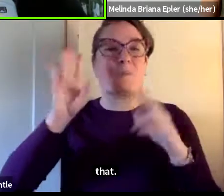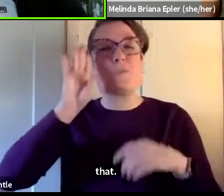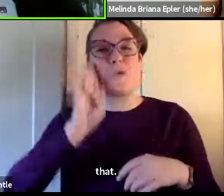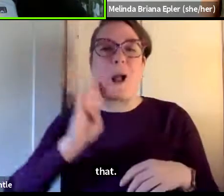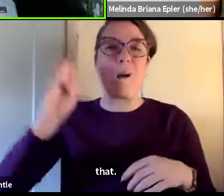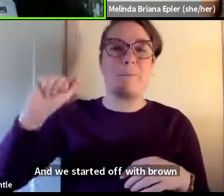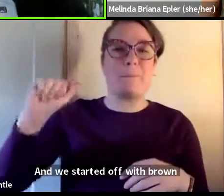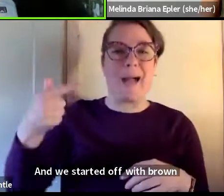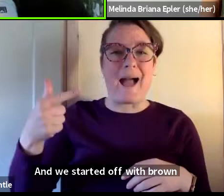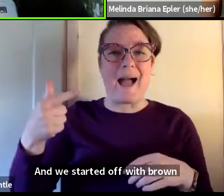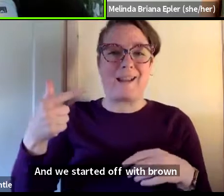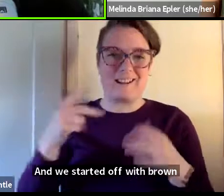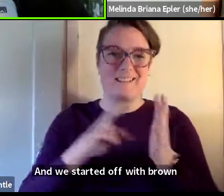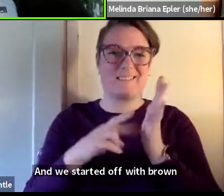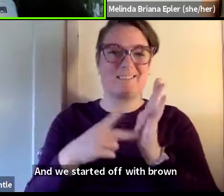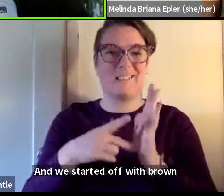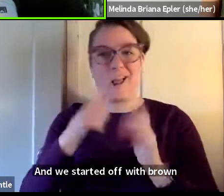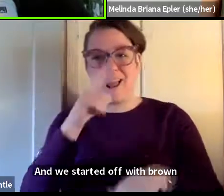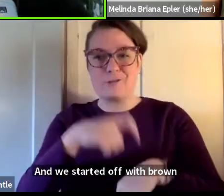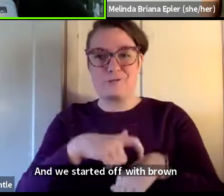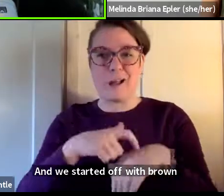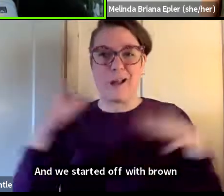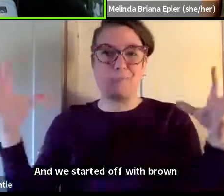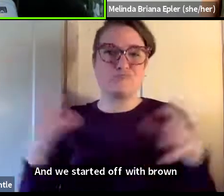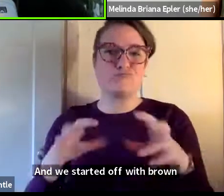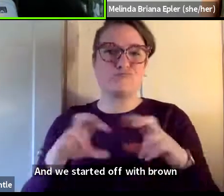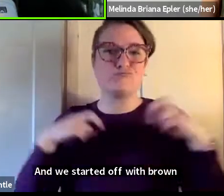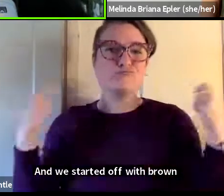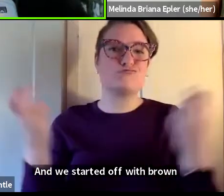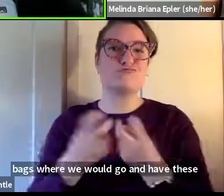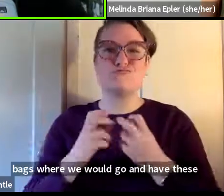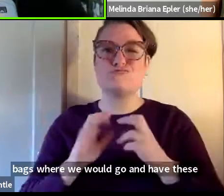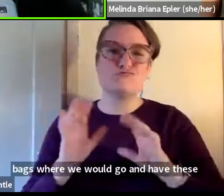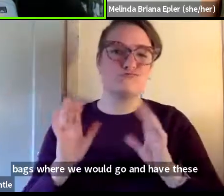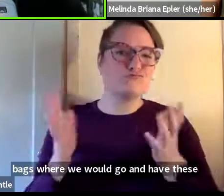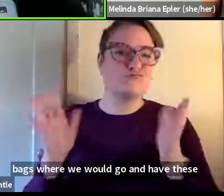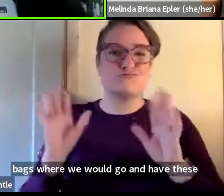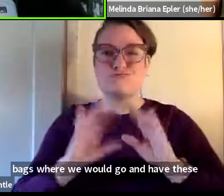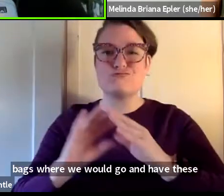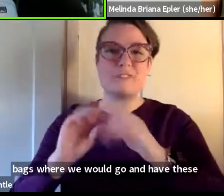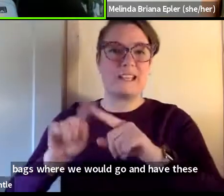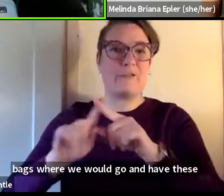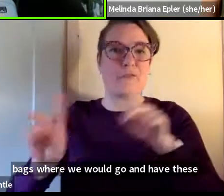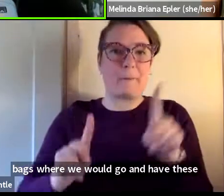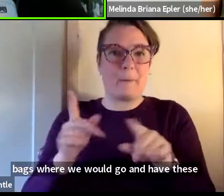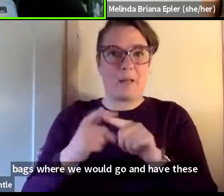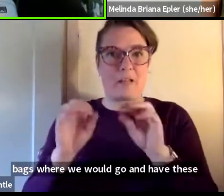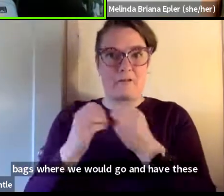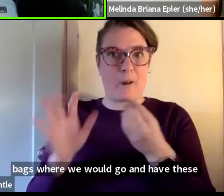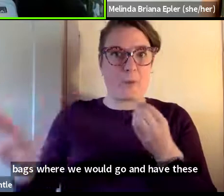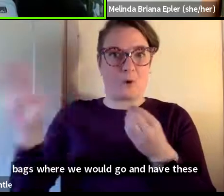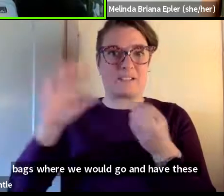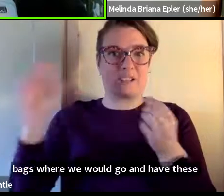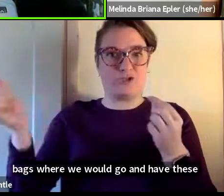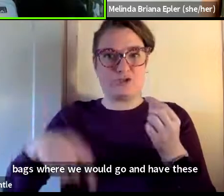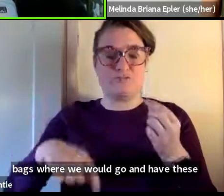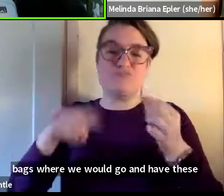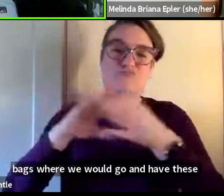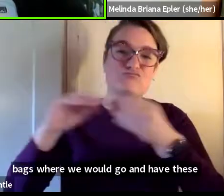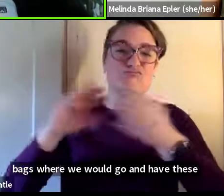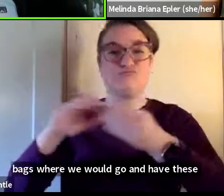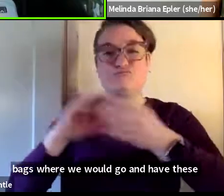have these sessions, roundtables with different people within the organization to really understand